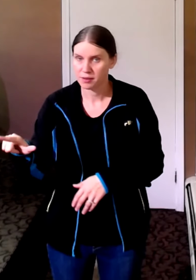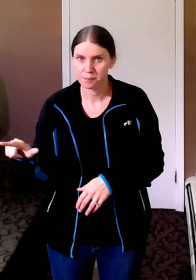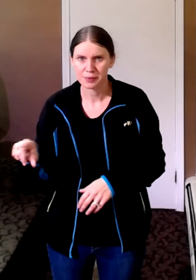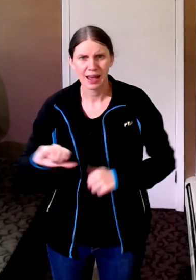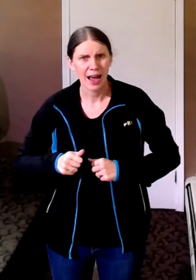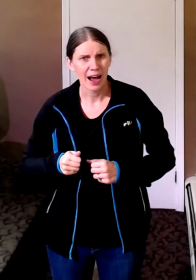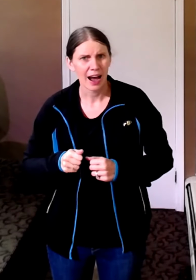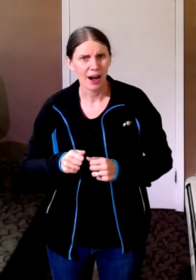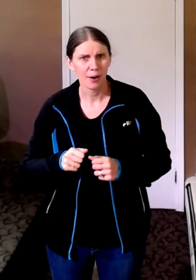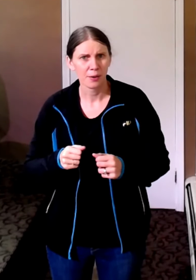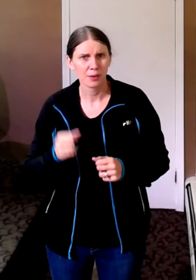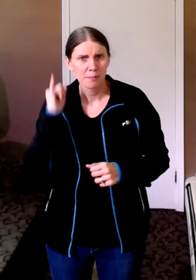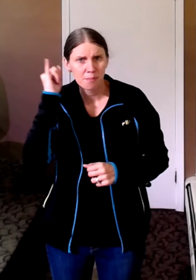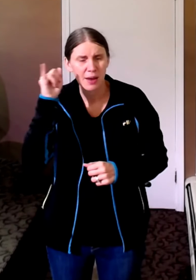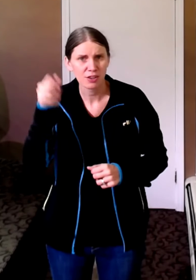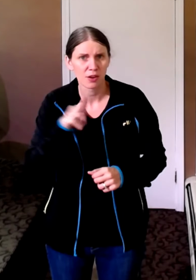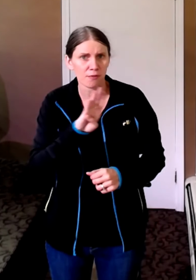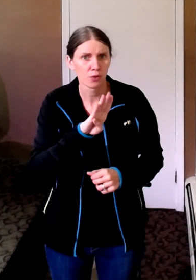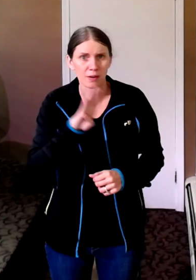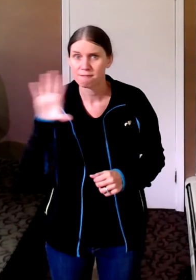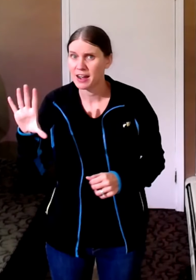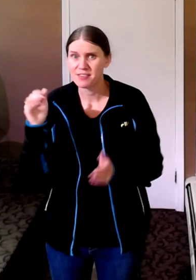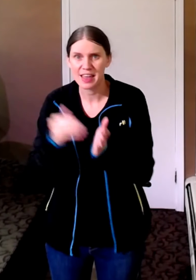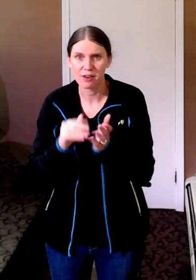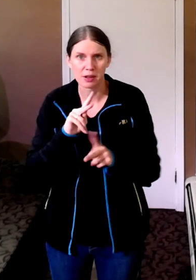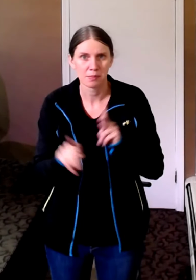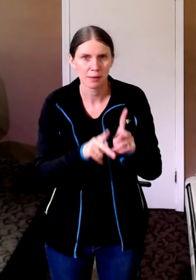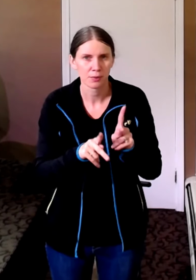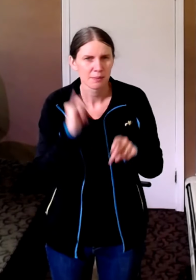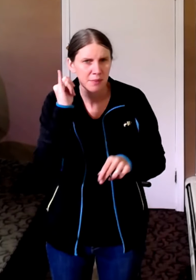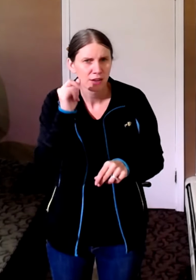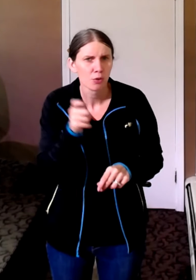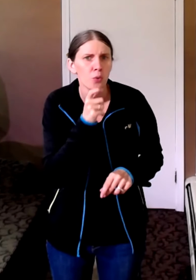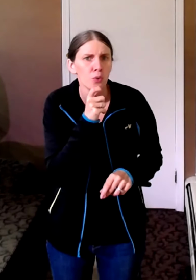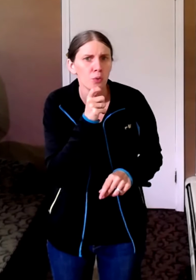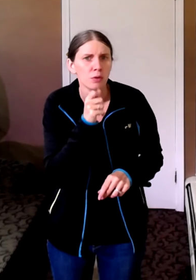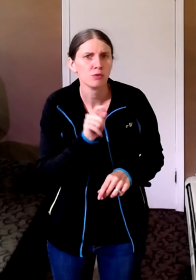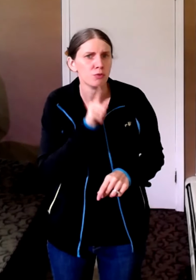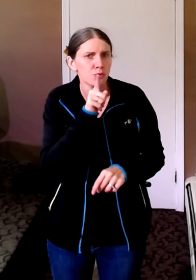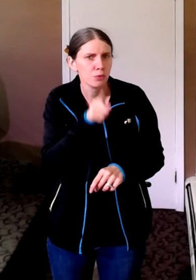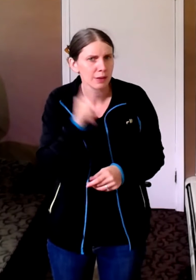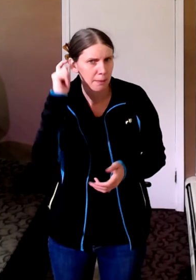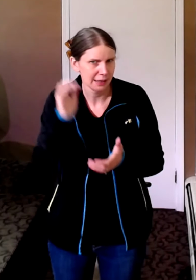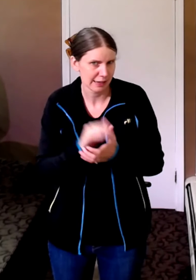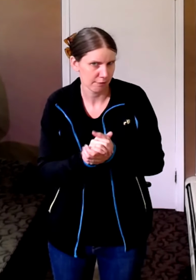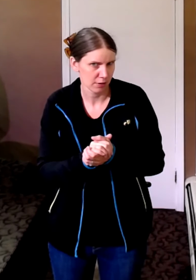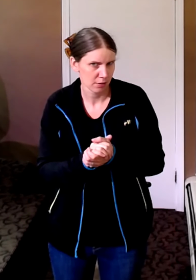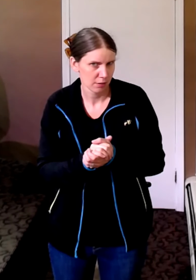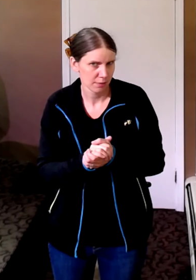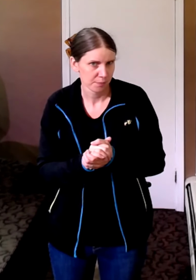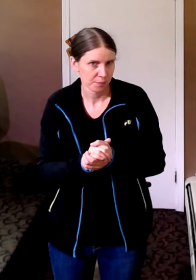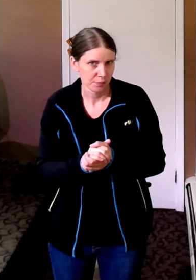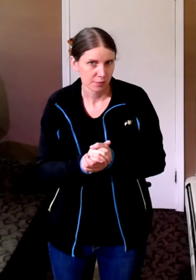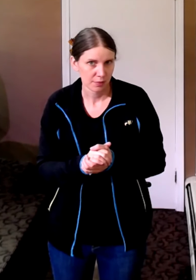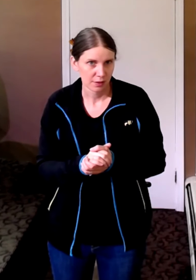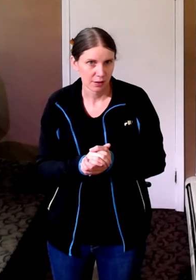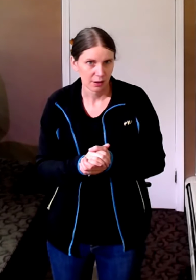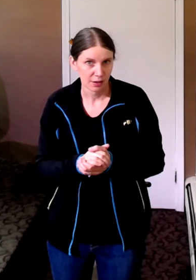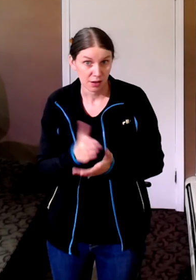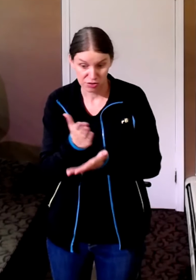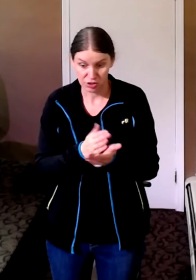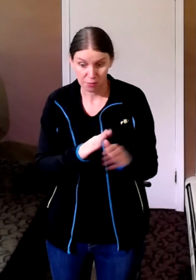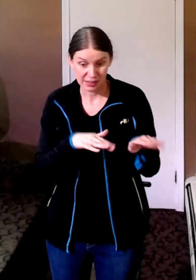the 4,000 of the 5,000 that he fed do you think were really believers? I mean, he turned around and went